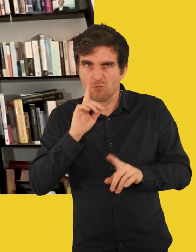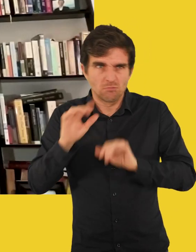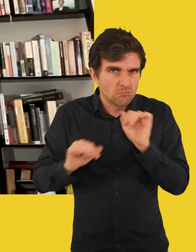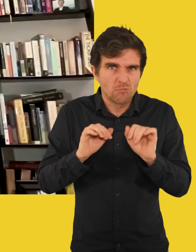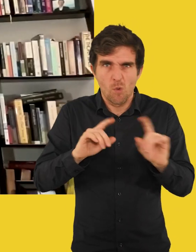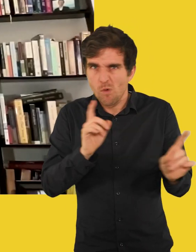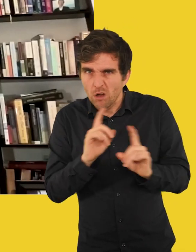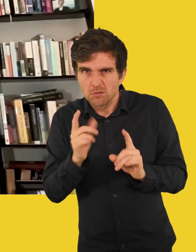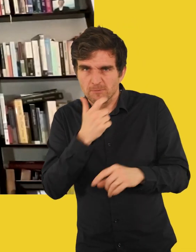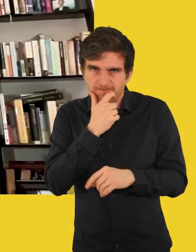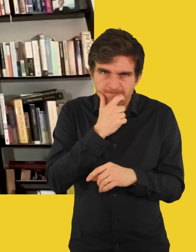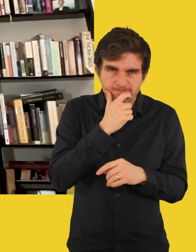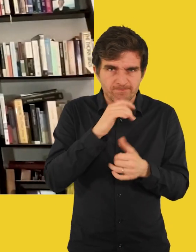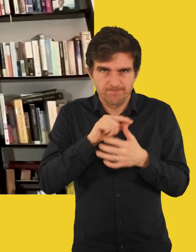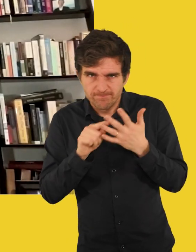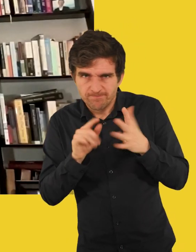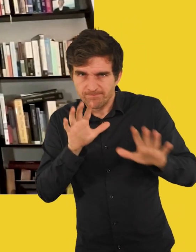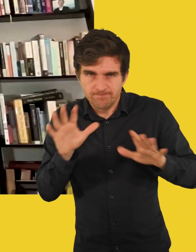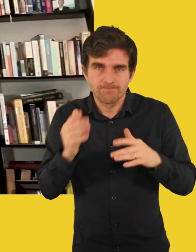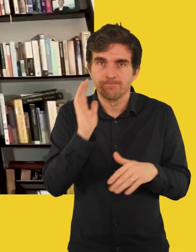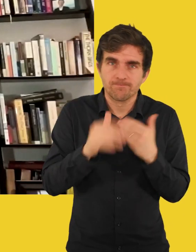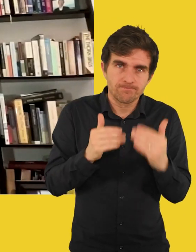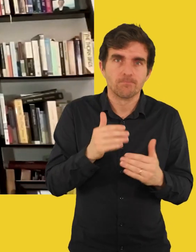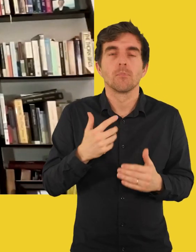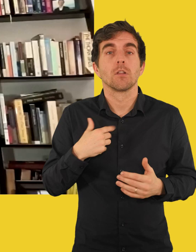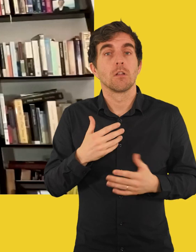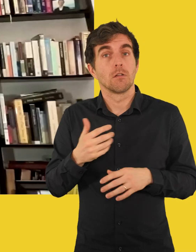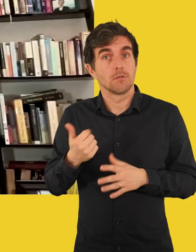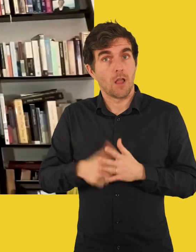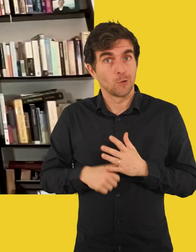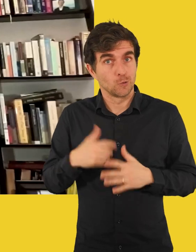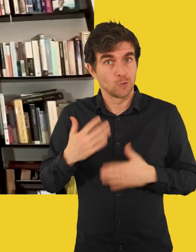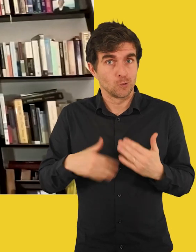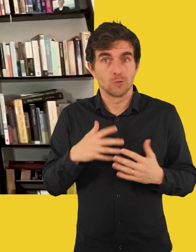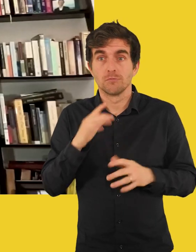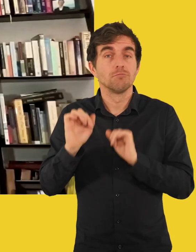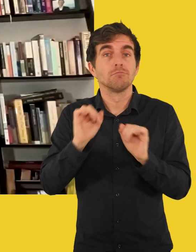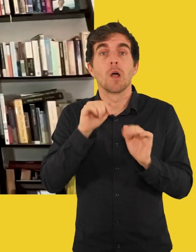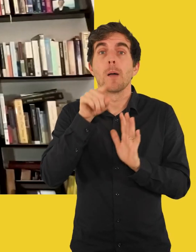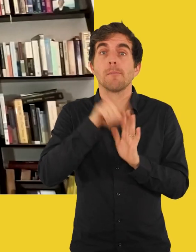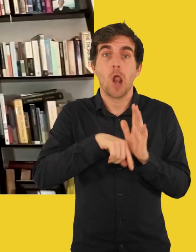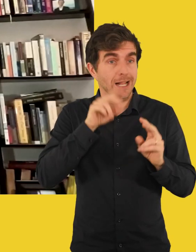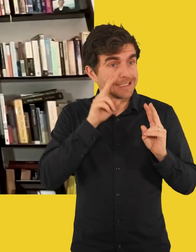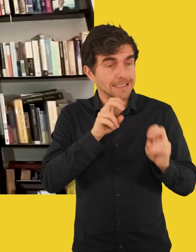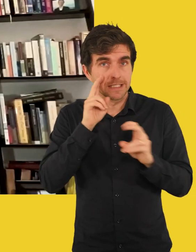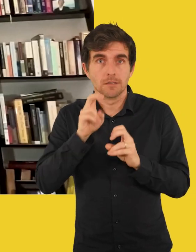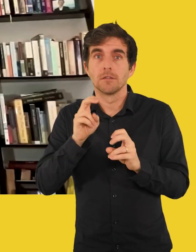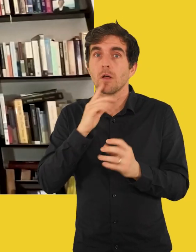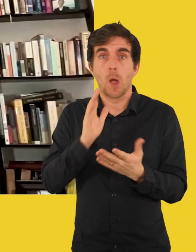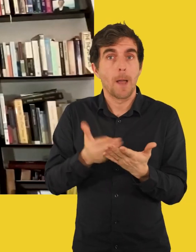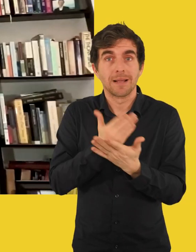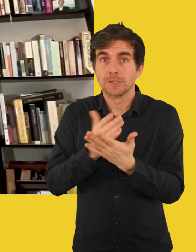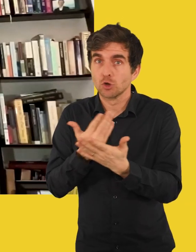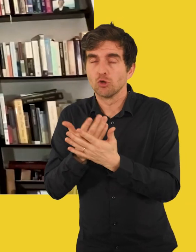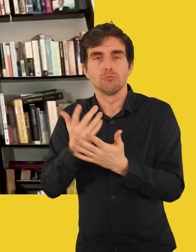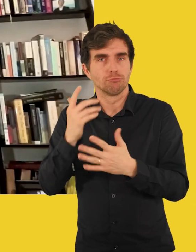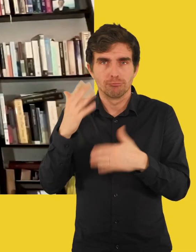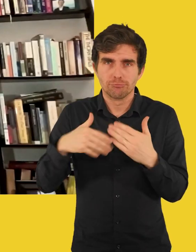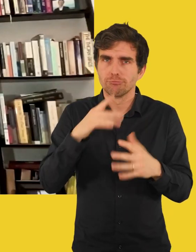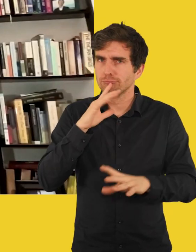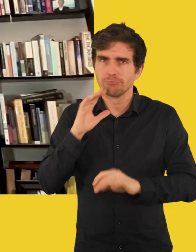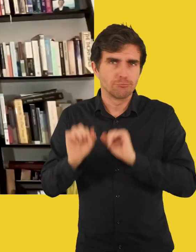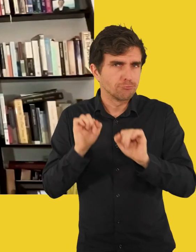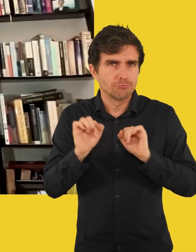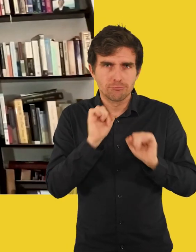decision making. So we've been doing that in a few different ways. One of these has been starting to put together policy analysis and submissions